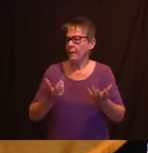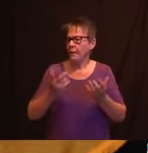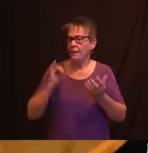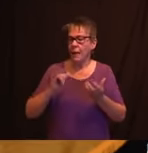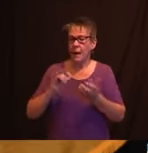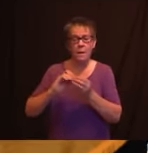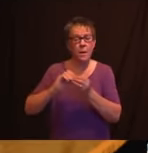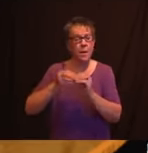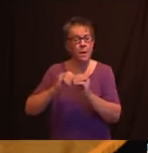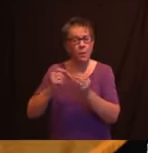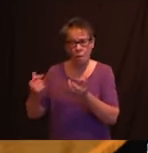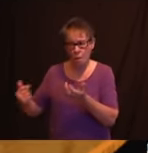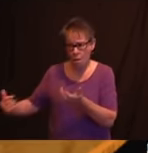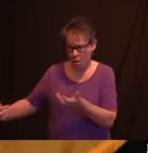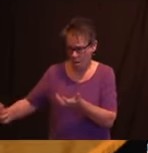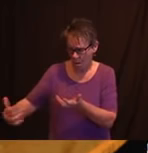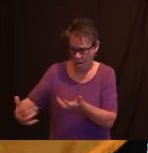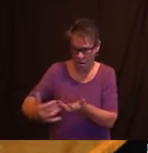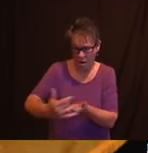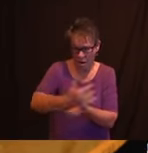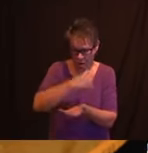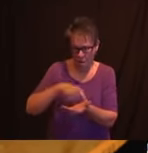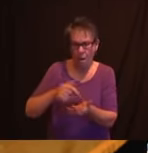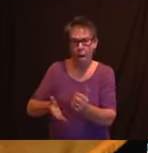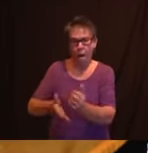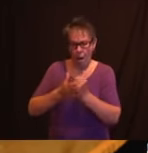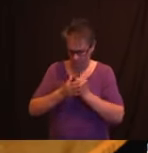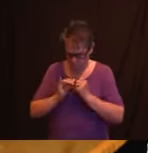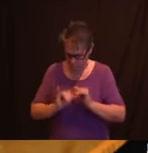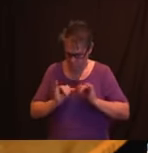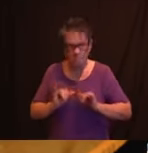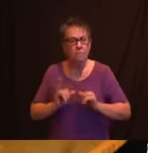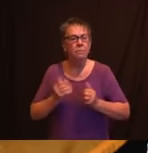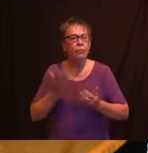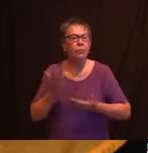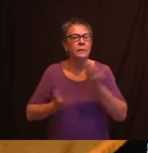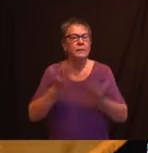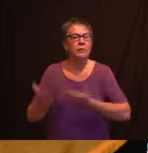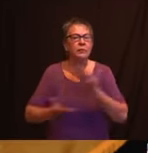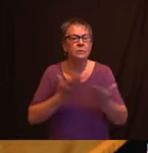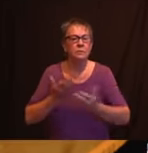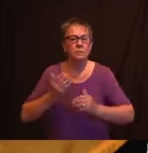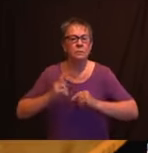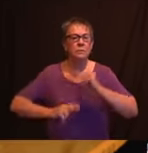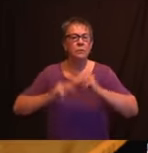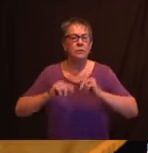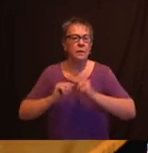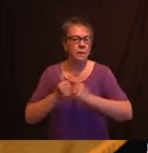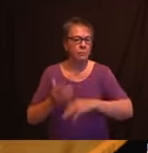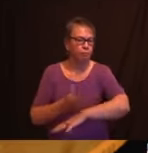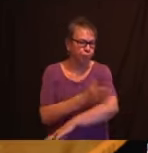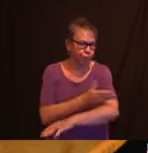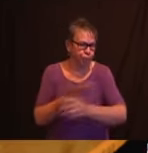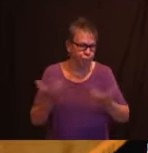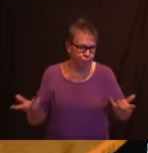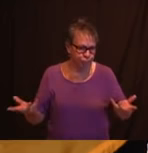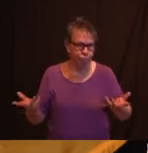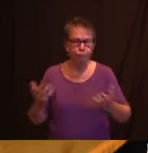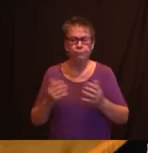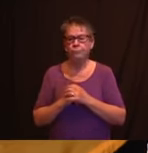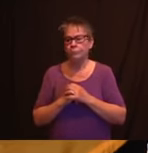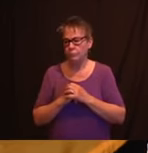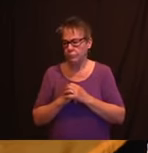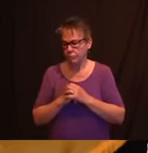The last overarching recommendation category is to build a more resilient and higher quality system.